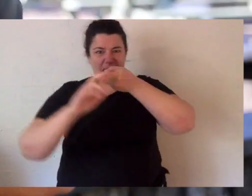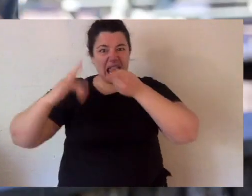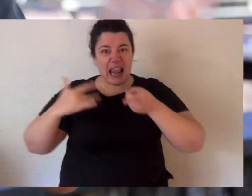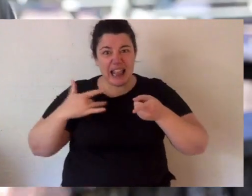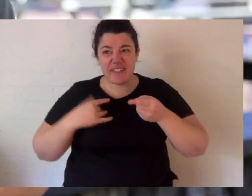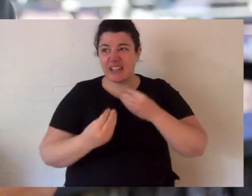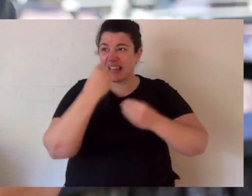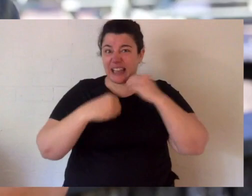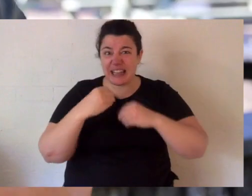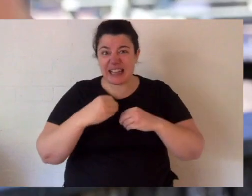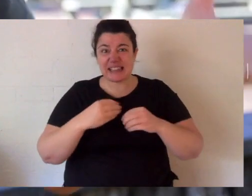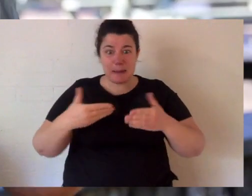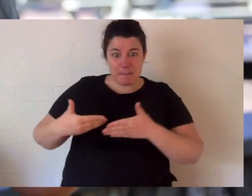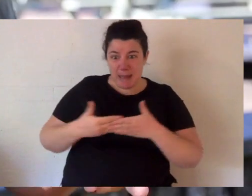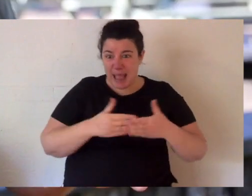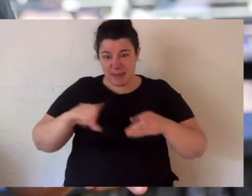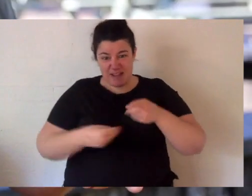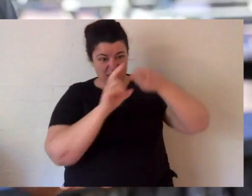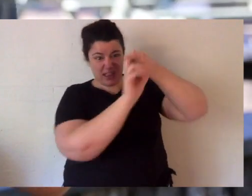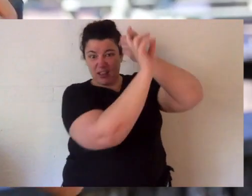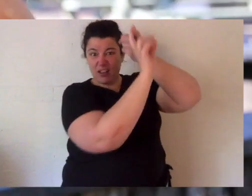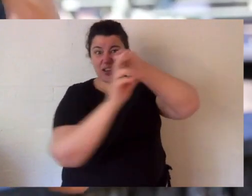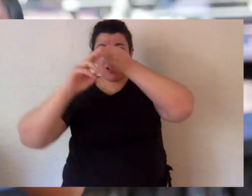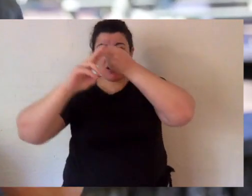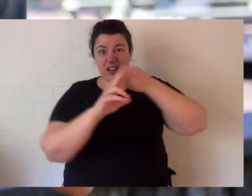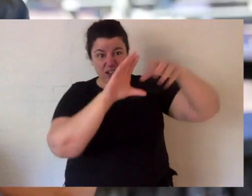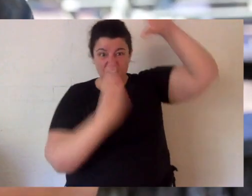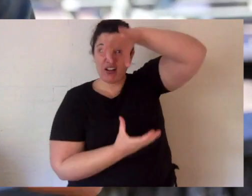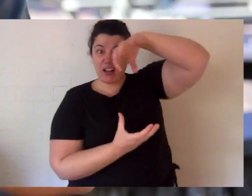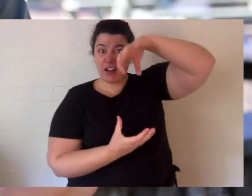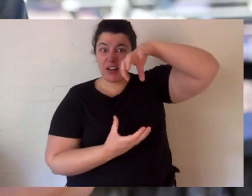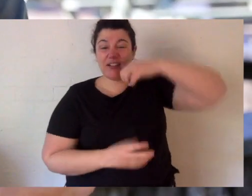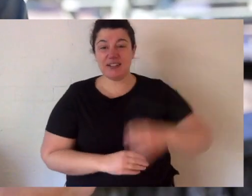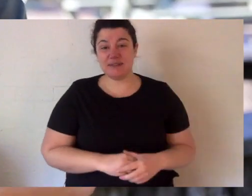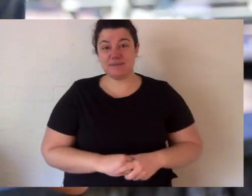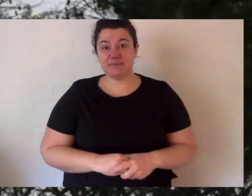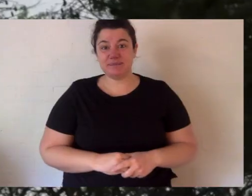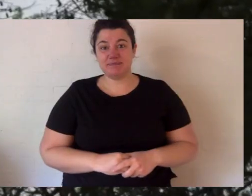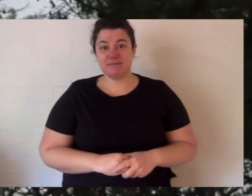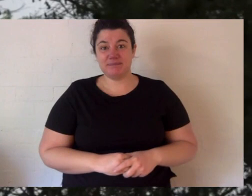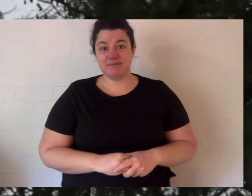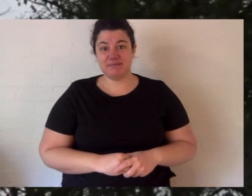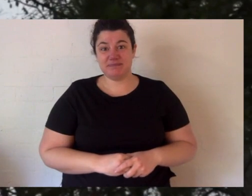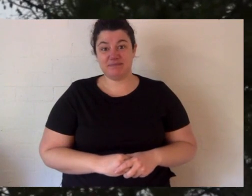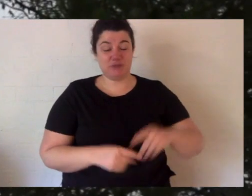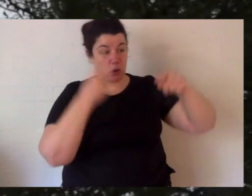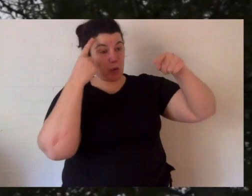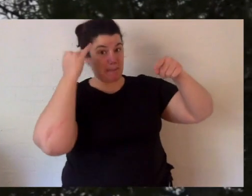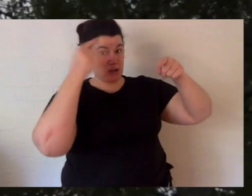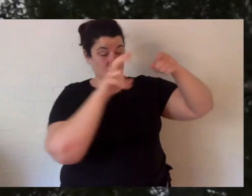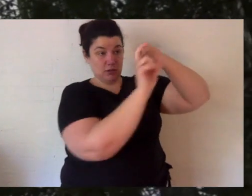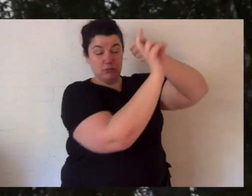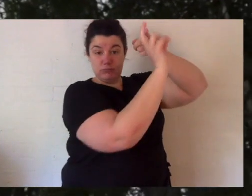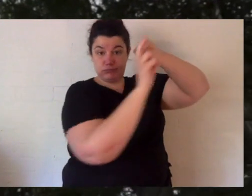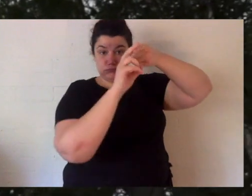down, they breed upside down, they feed upside down. Now, when we have a look at their physical features, if we start maybe at the feet, we imagine a